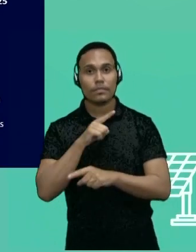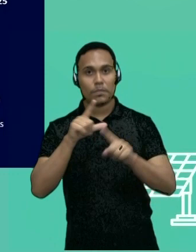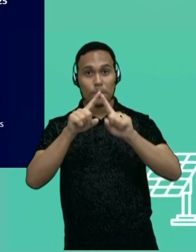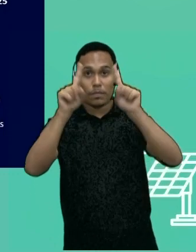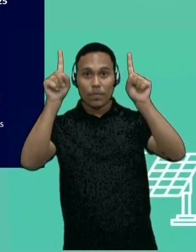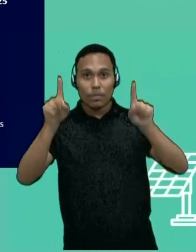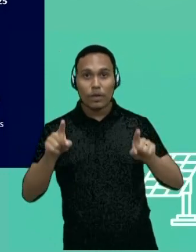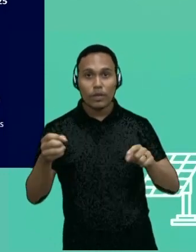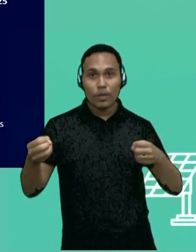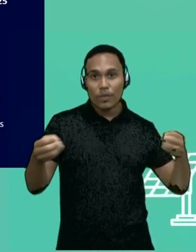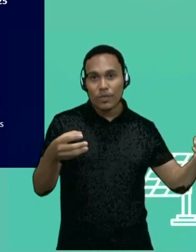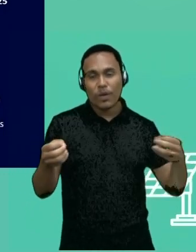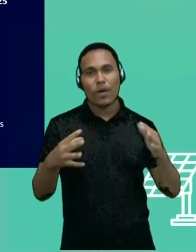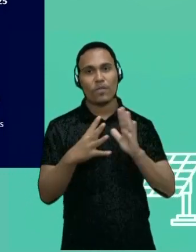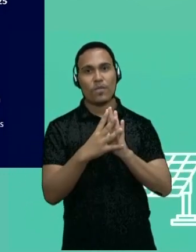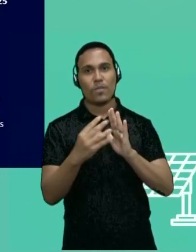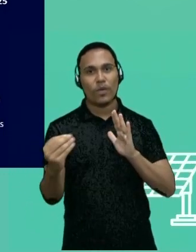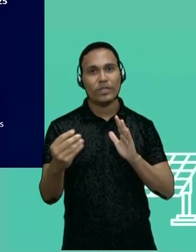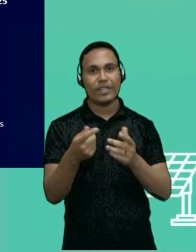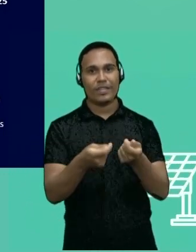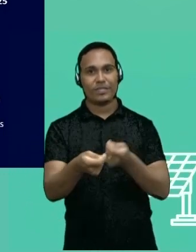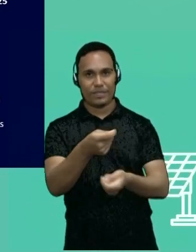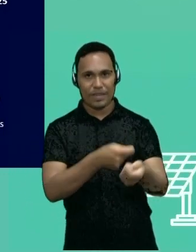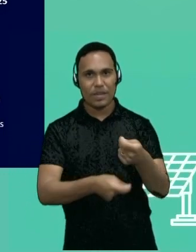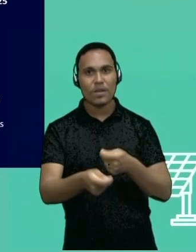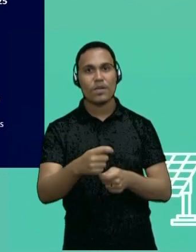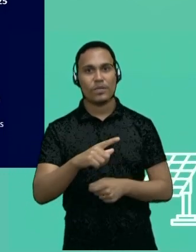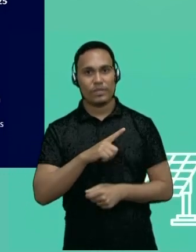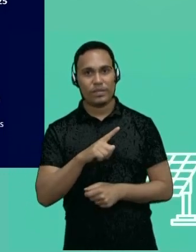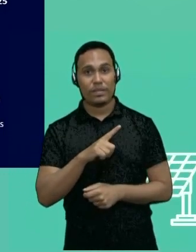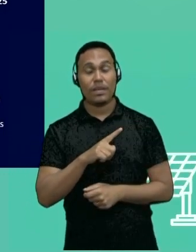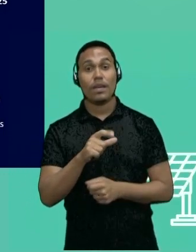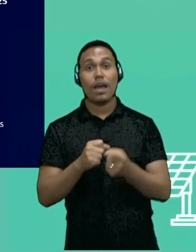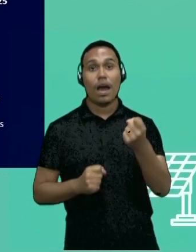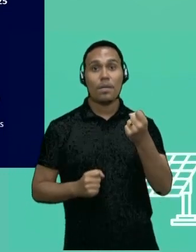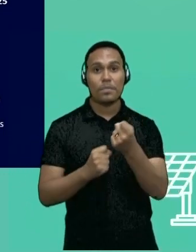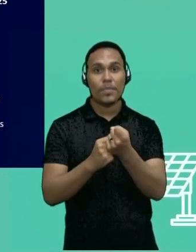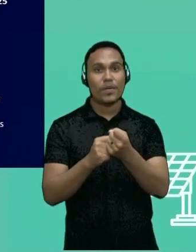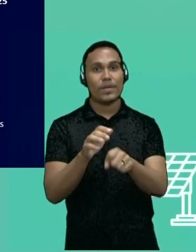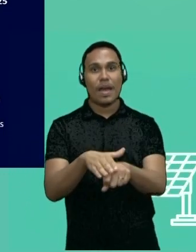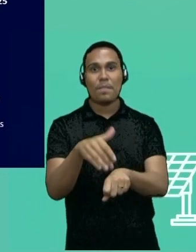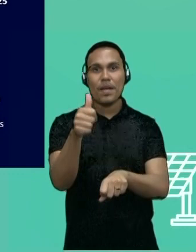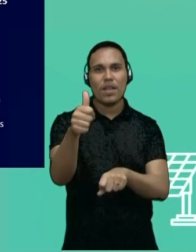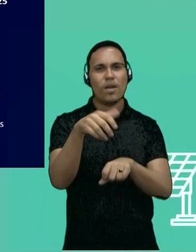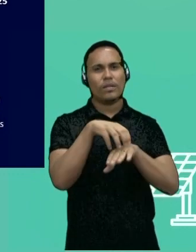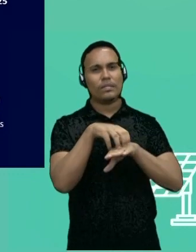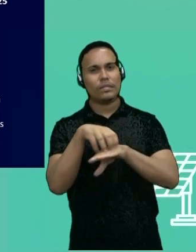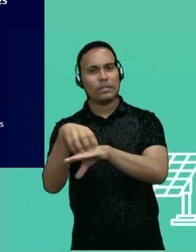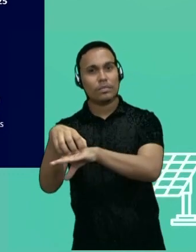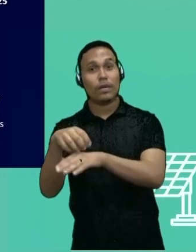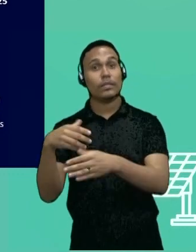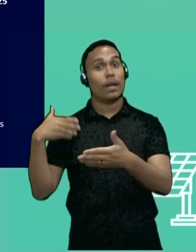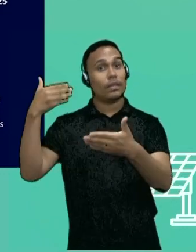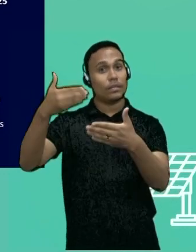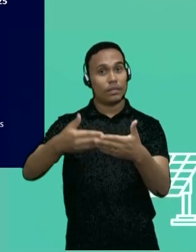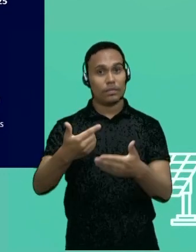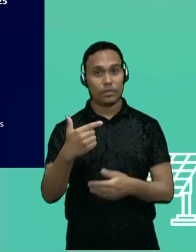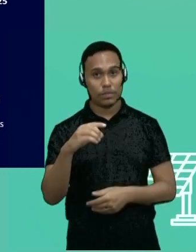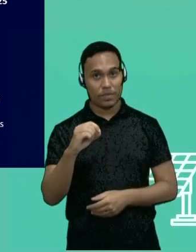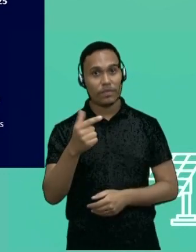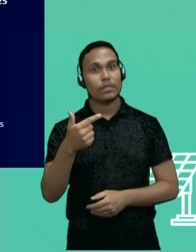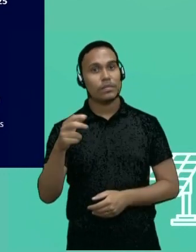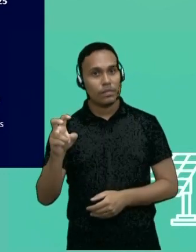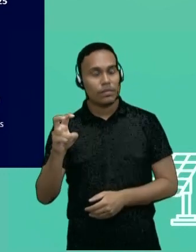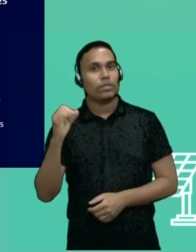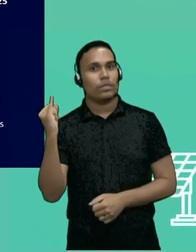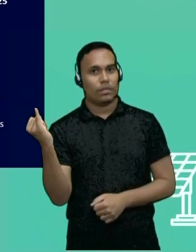support hydrogen transport and storage infrastructure by 2025. And this will be essential to grow the hydrogen economy as a